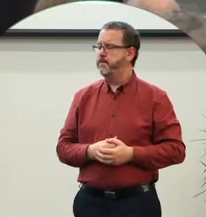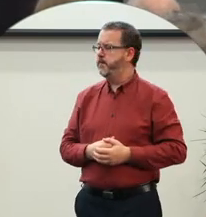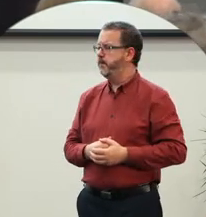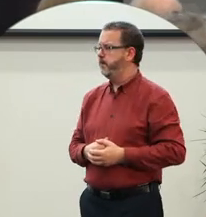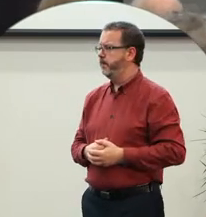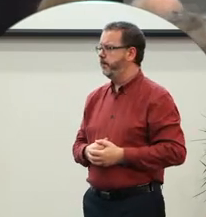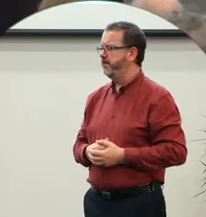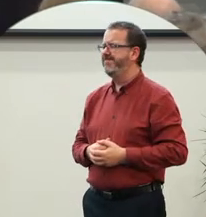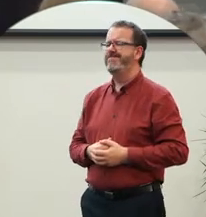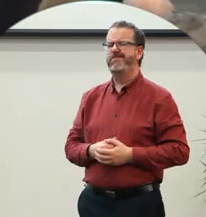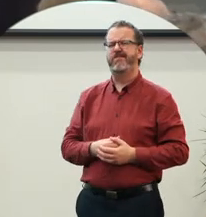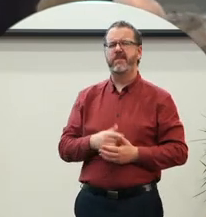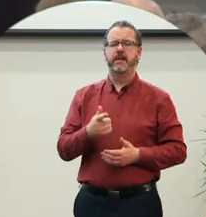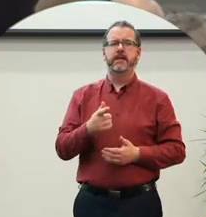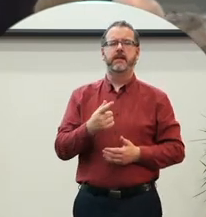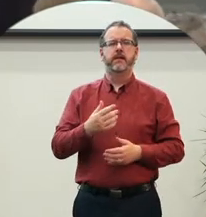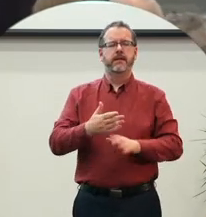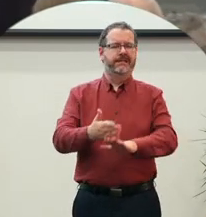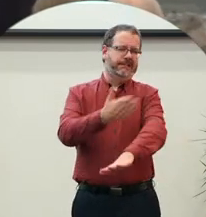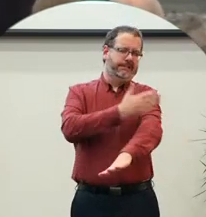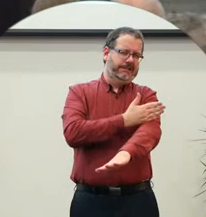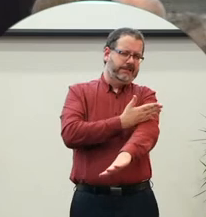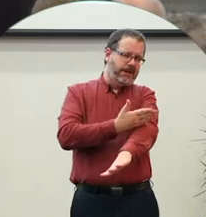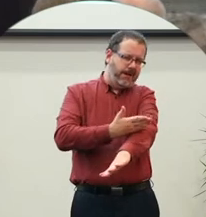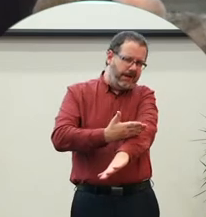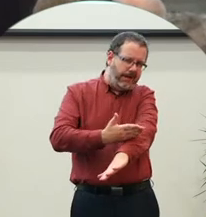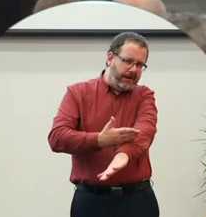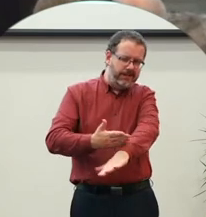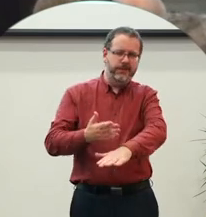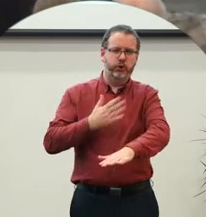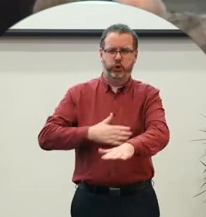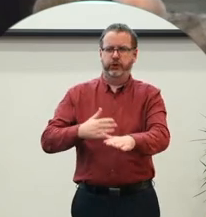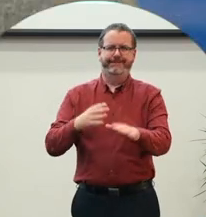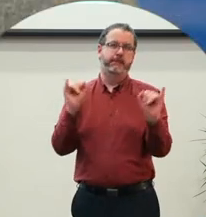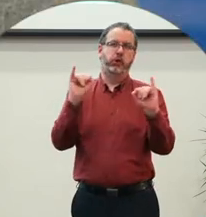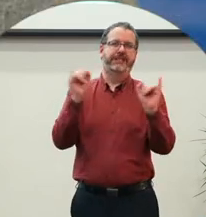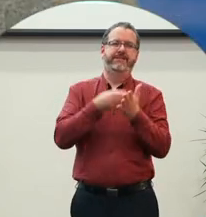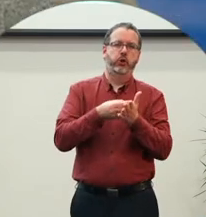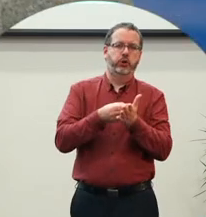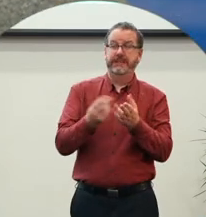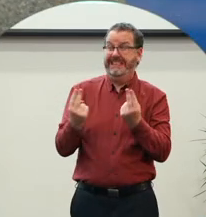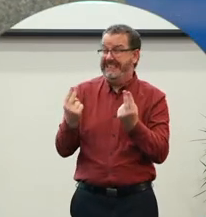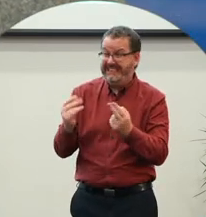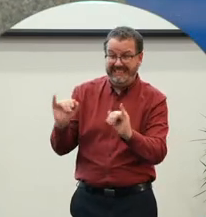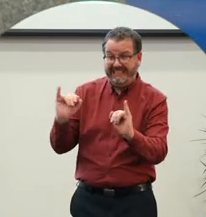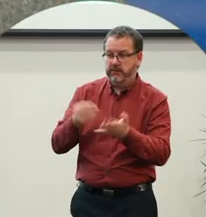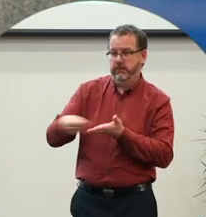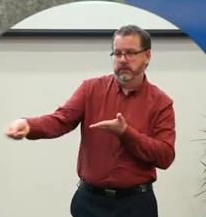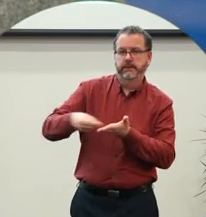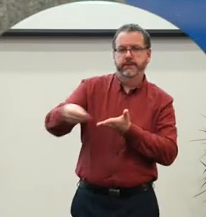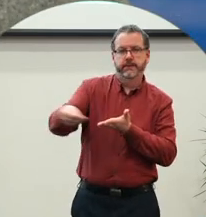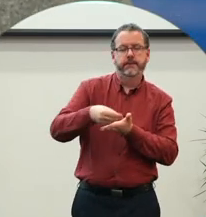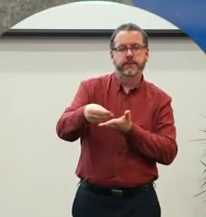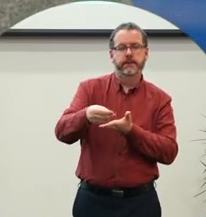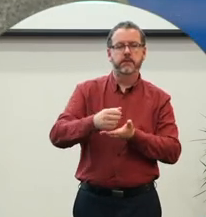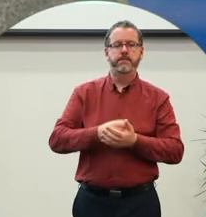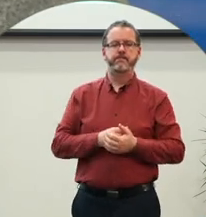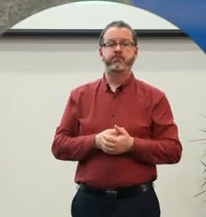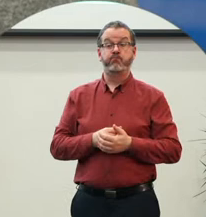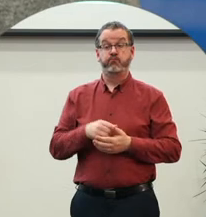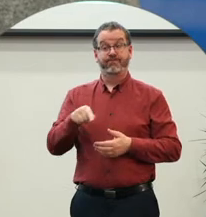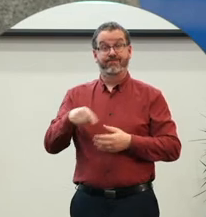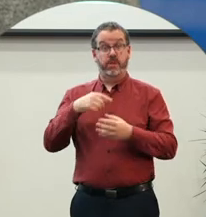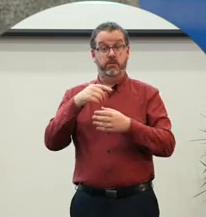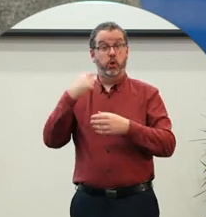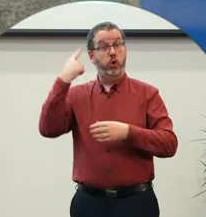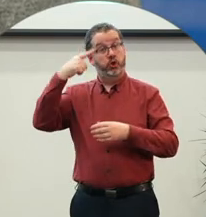Initially, it was kind of emergency funds for people. And some of the volunteers in Rose's office in Tottenham talk